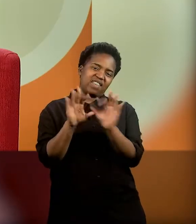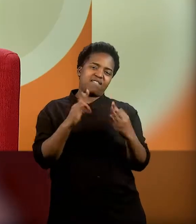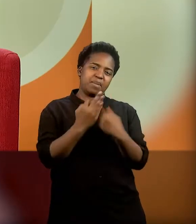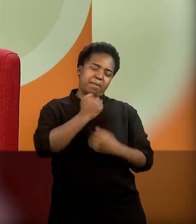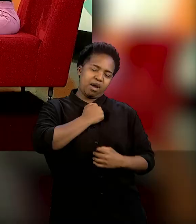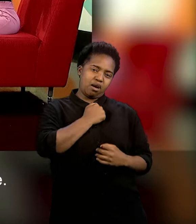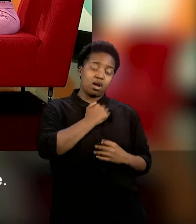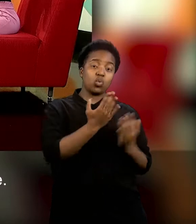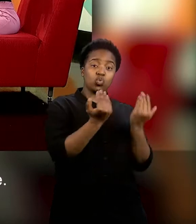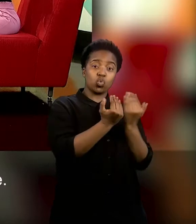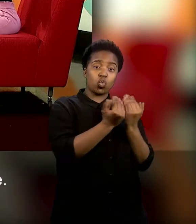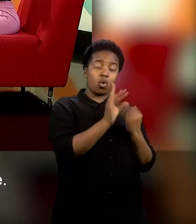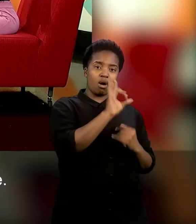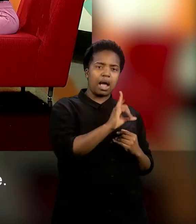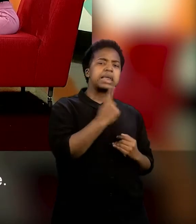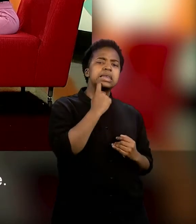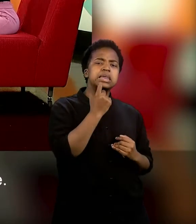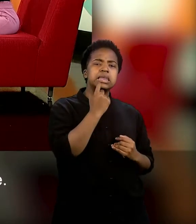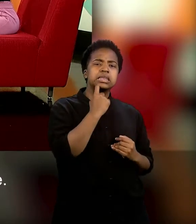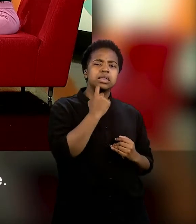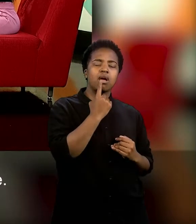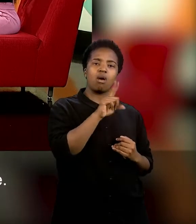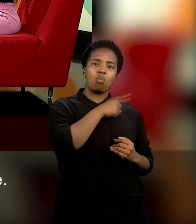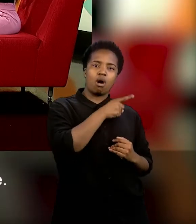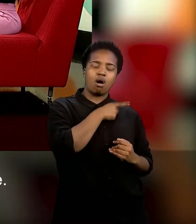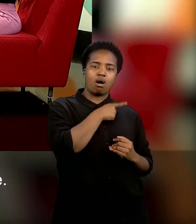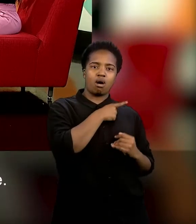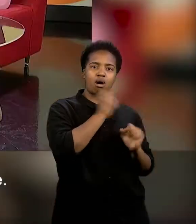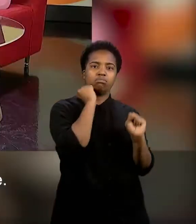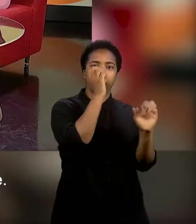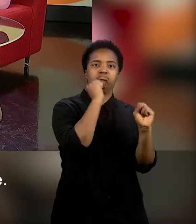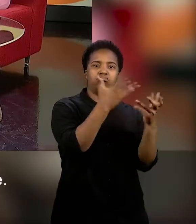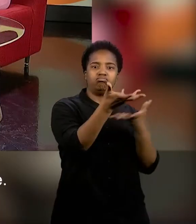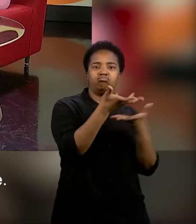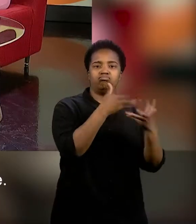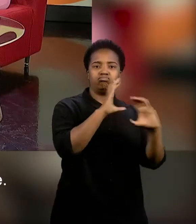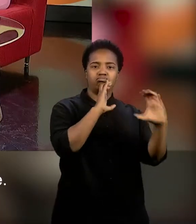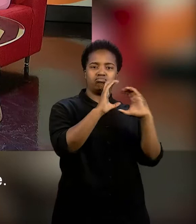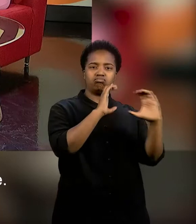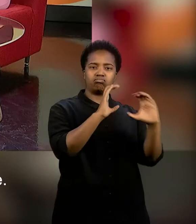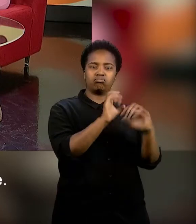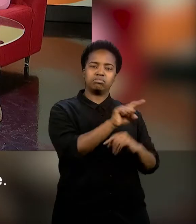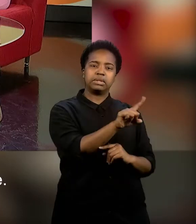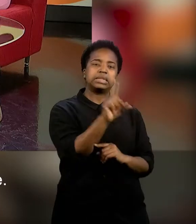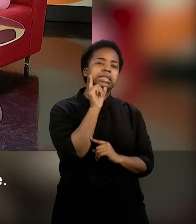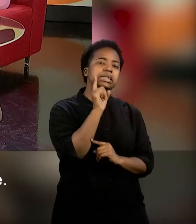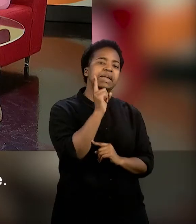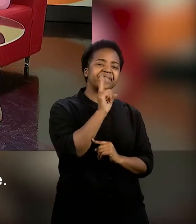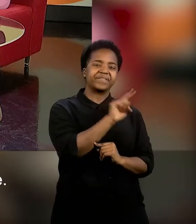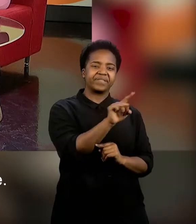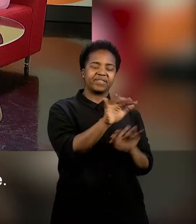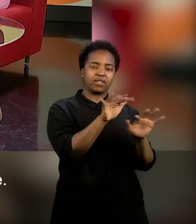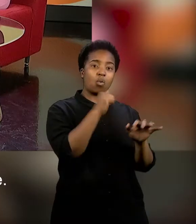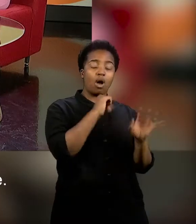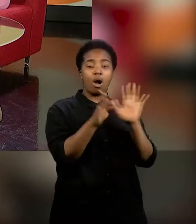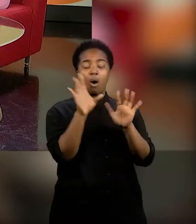my family. At school, it was much easier because I could be able to communicate with the